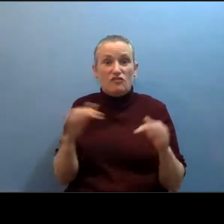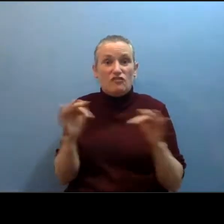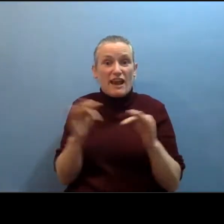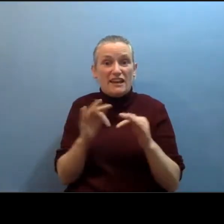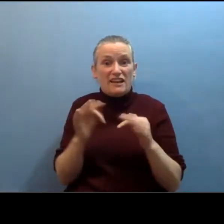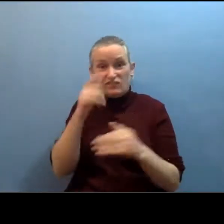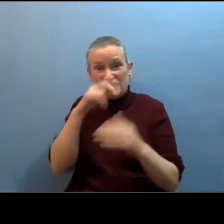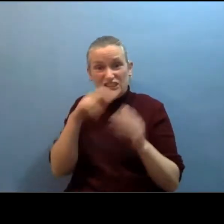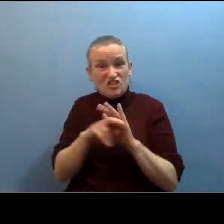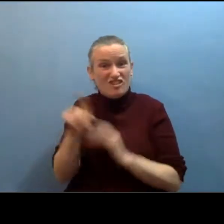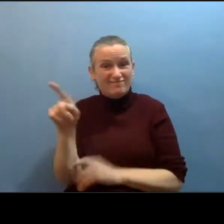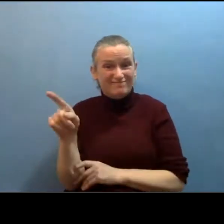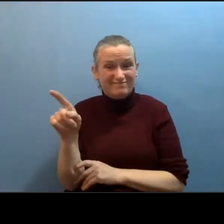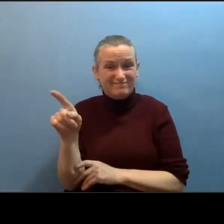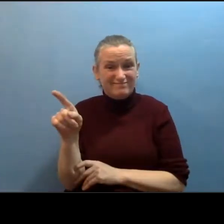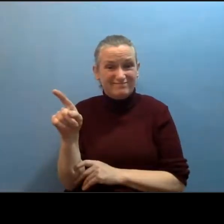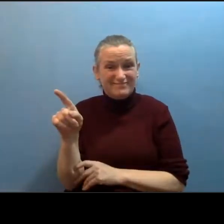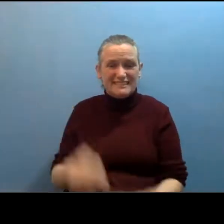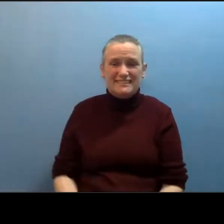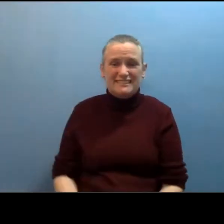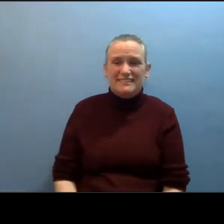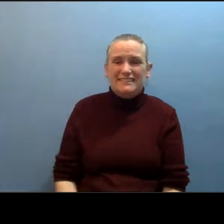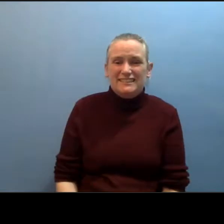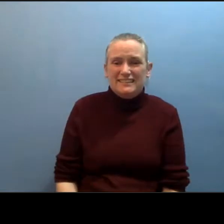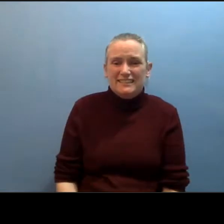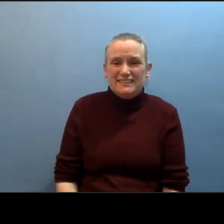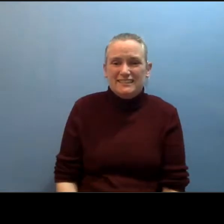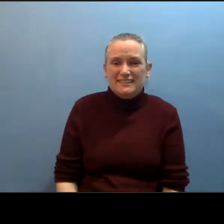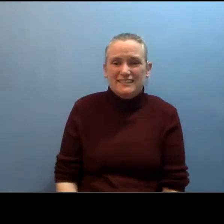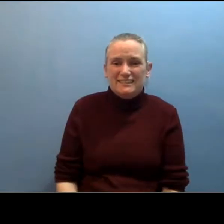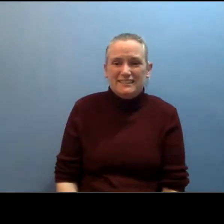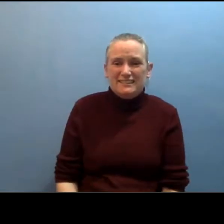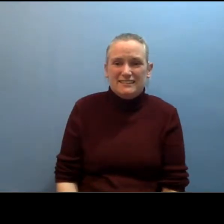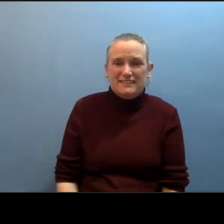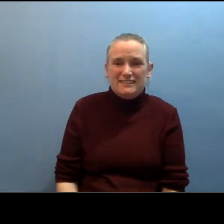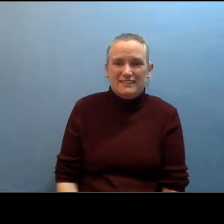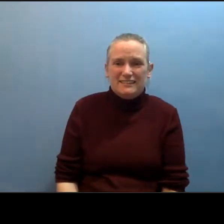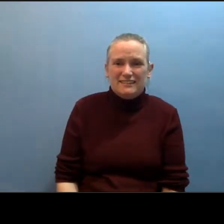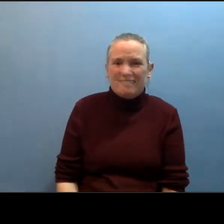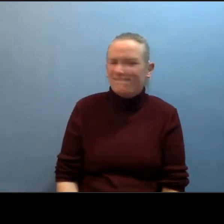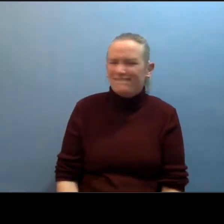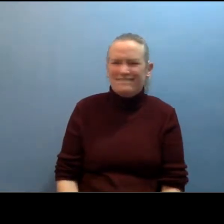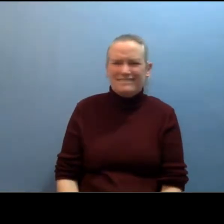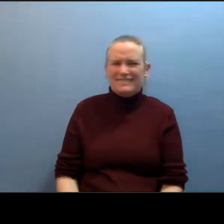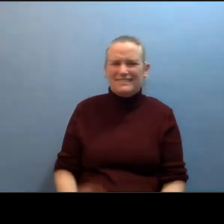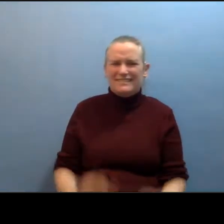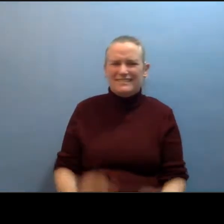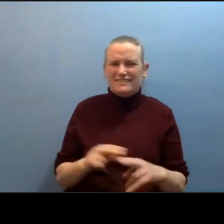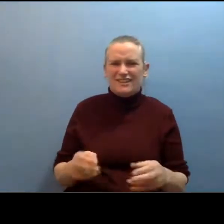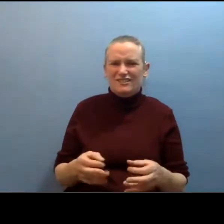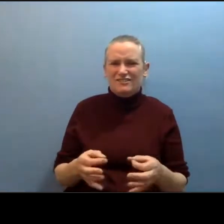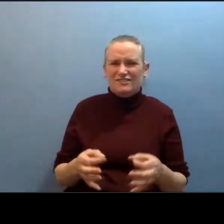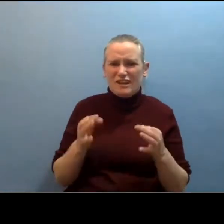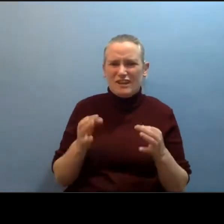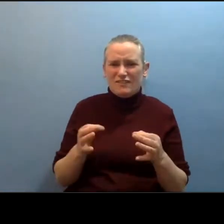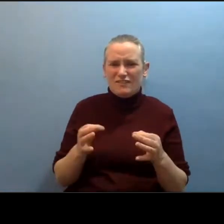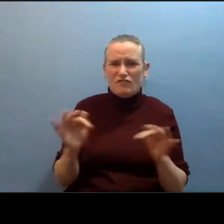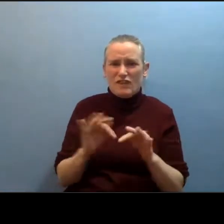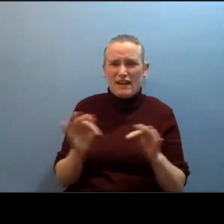I mean, it's not a great position to be in, where you're scared of a teacher. So I